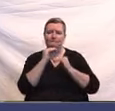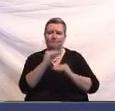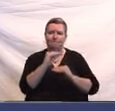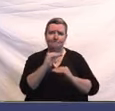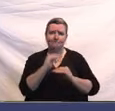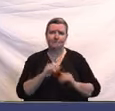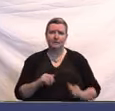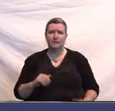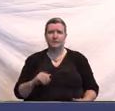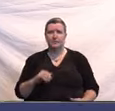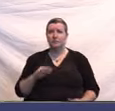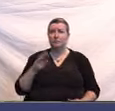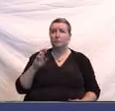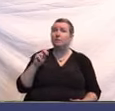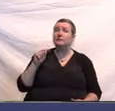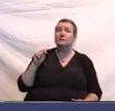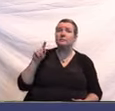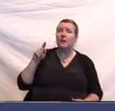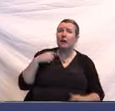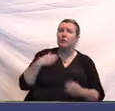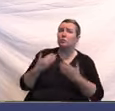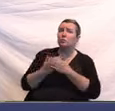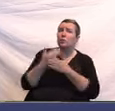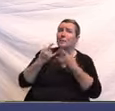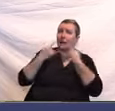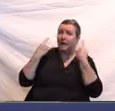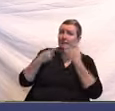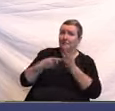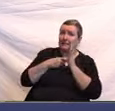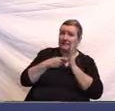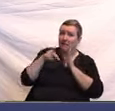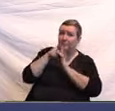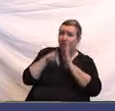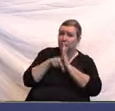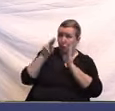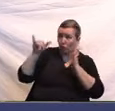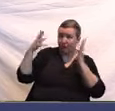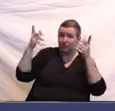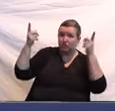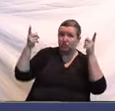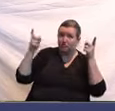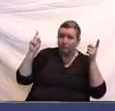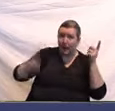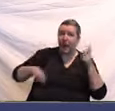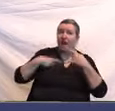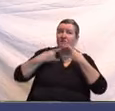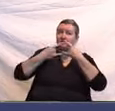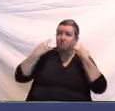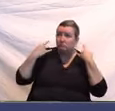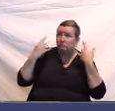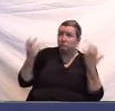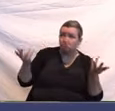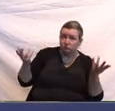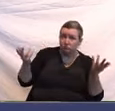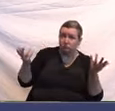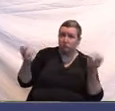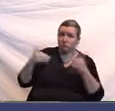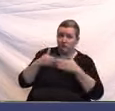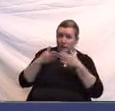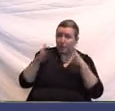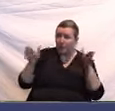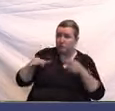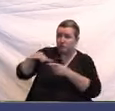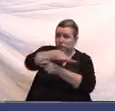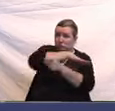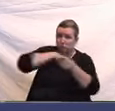New York's new mask mandate policy requiring people to wear masks indoors in public in places that don't have vaccination rules? How many state workers